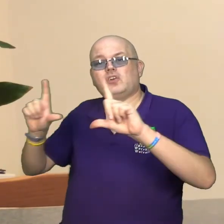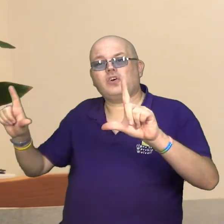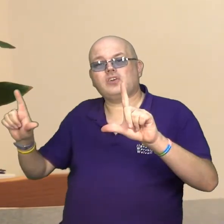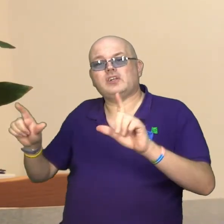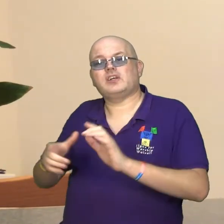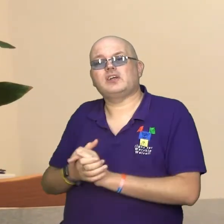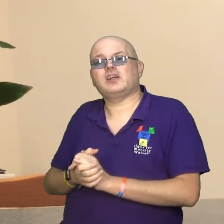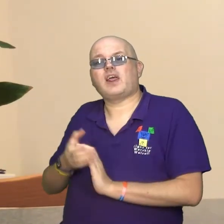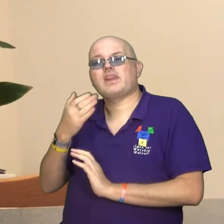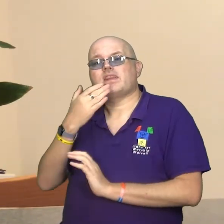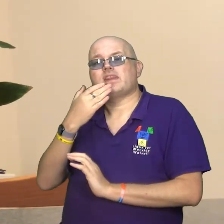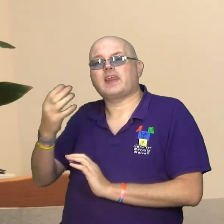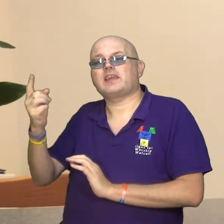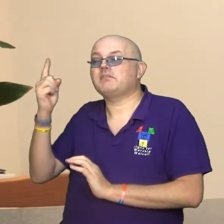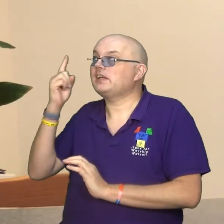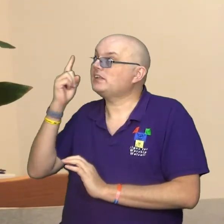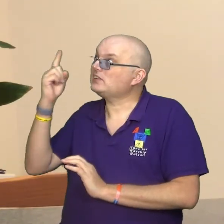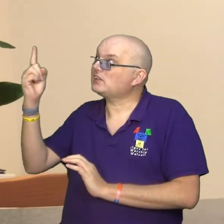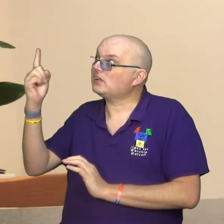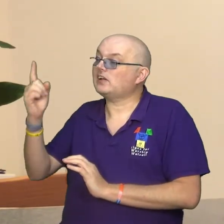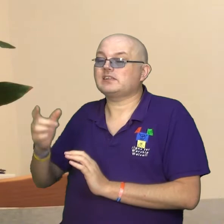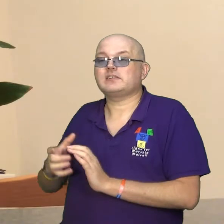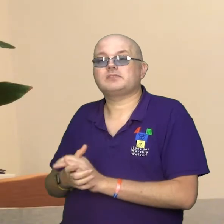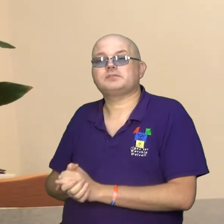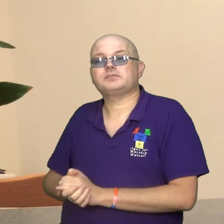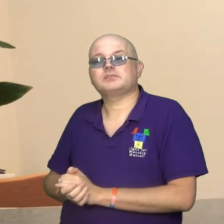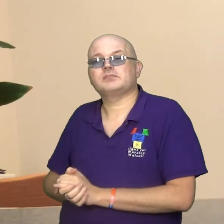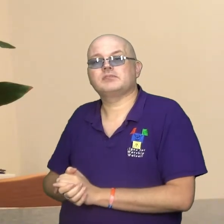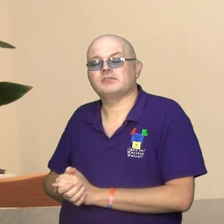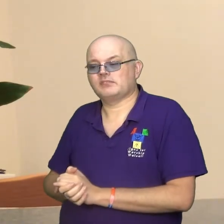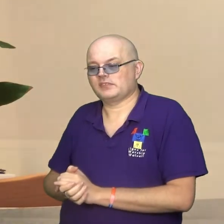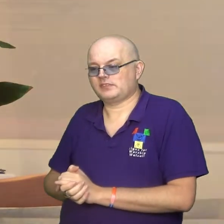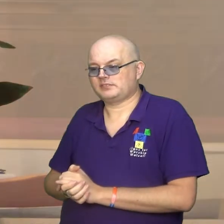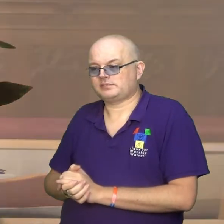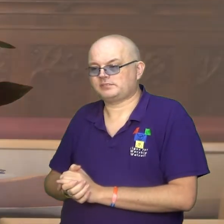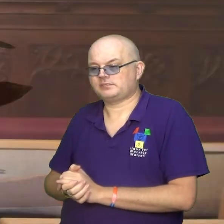This is the word of the Lord. Thanks be to God.